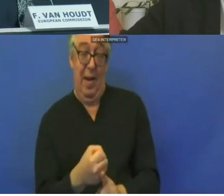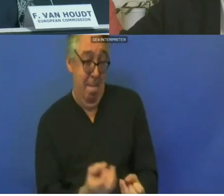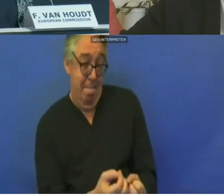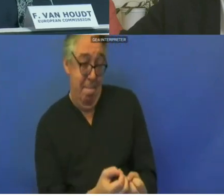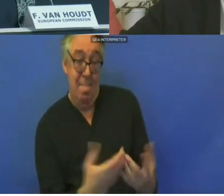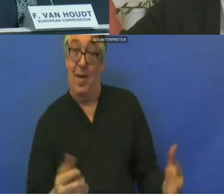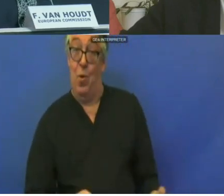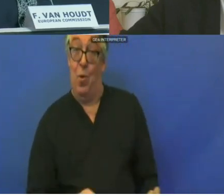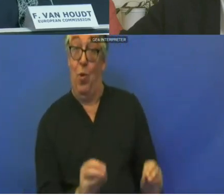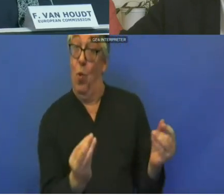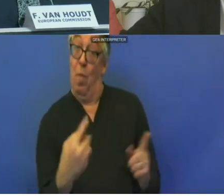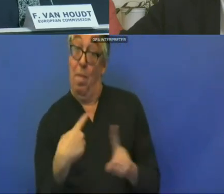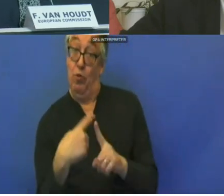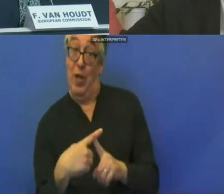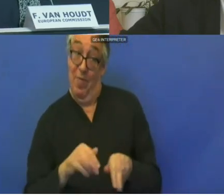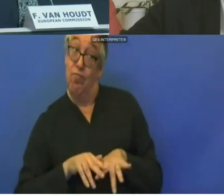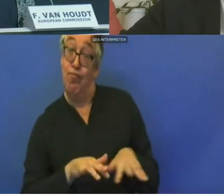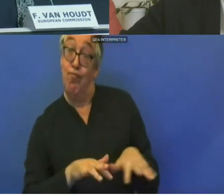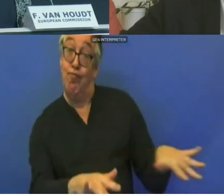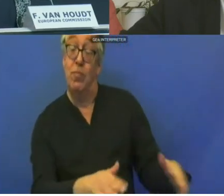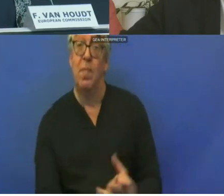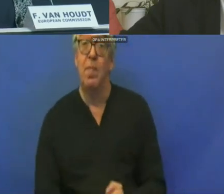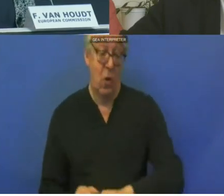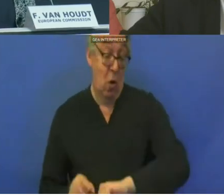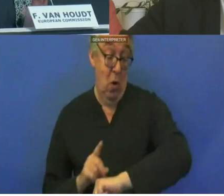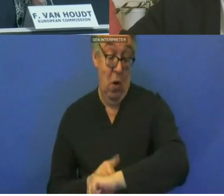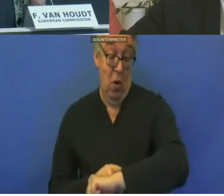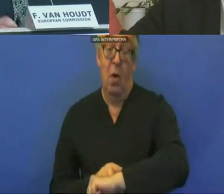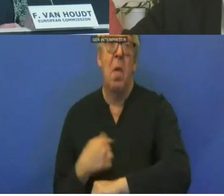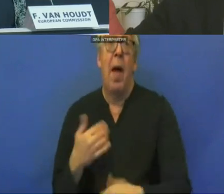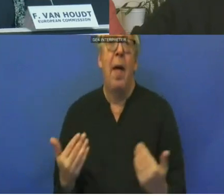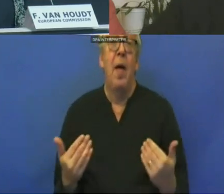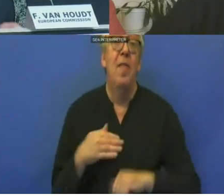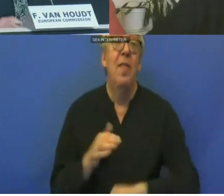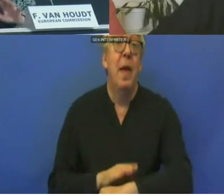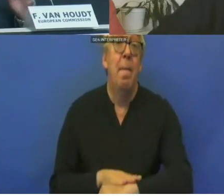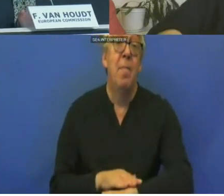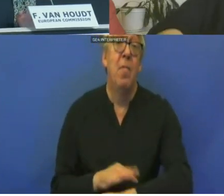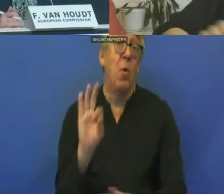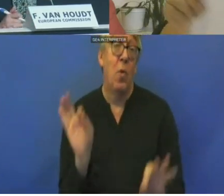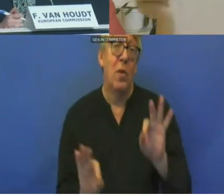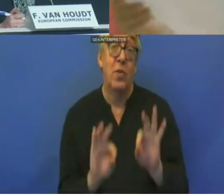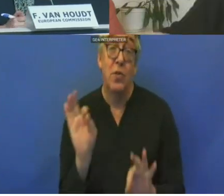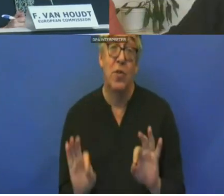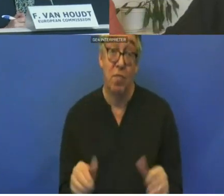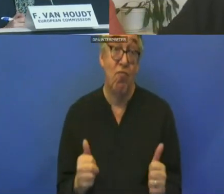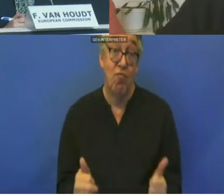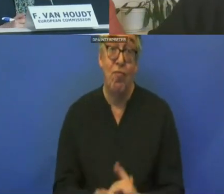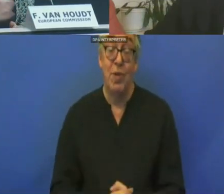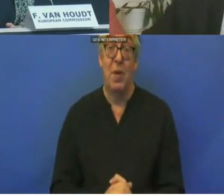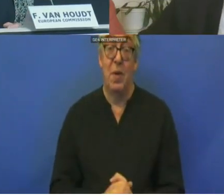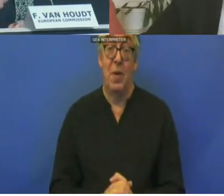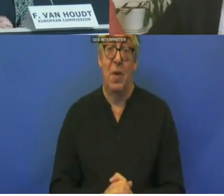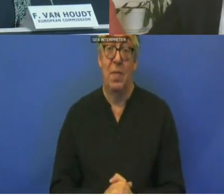have still time for a second round of questions, a bit shorter this time. So at the end, hopefully, we manage also to take